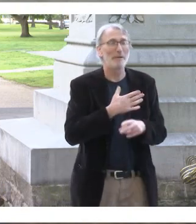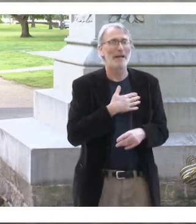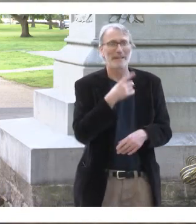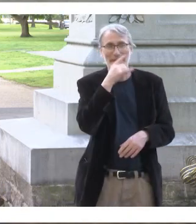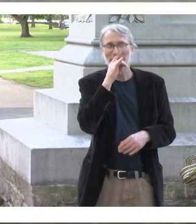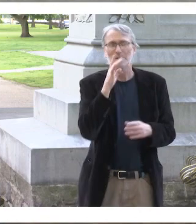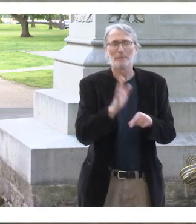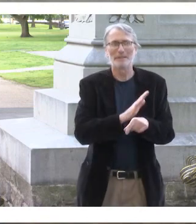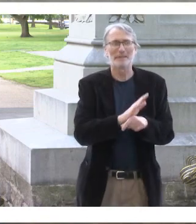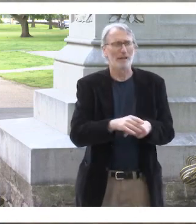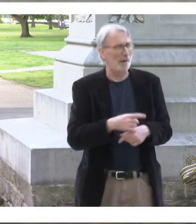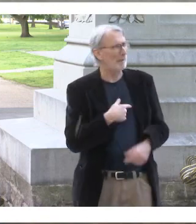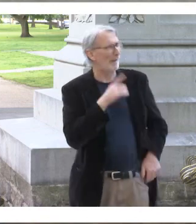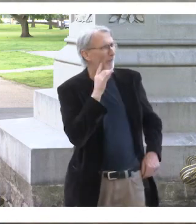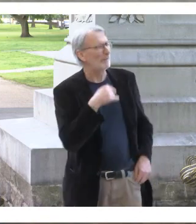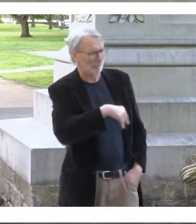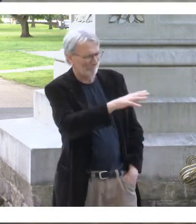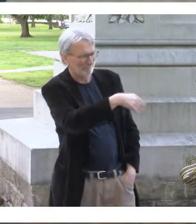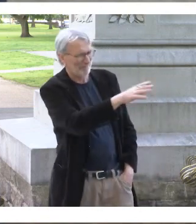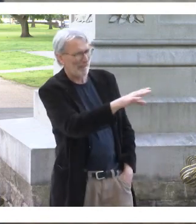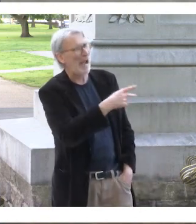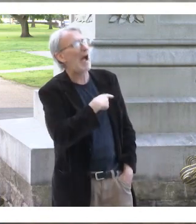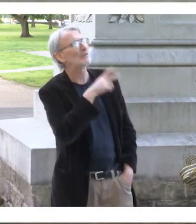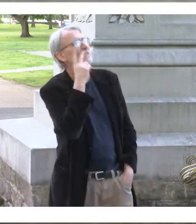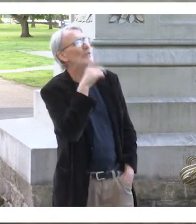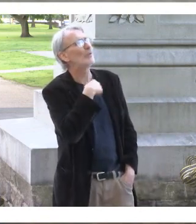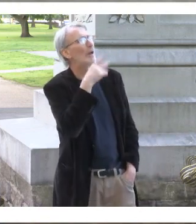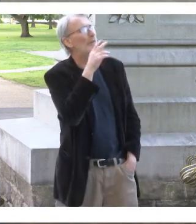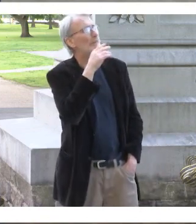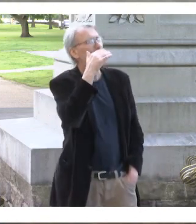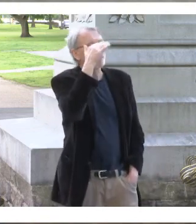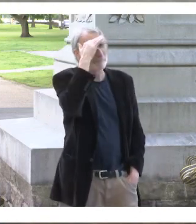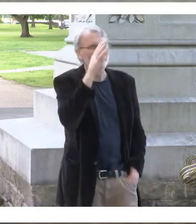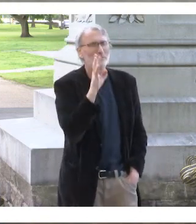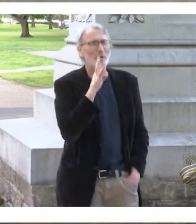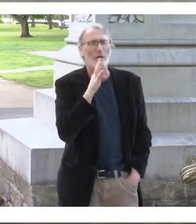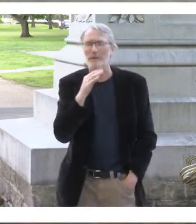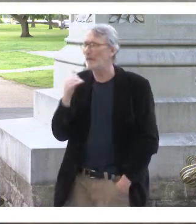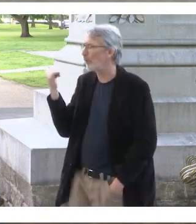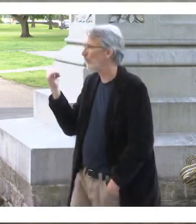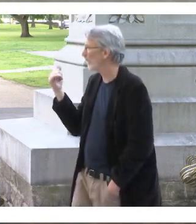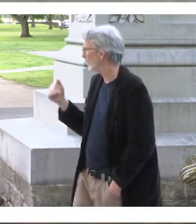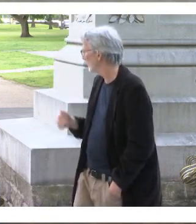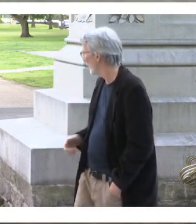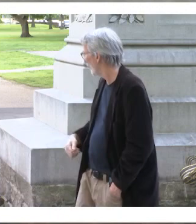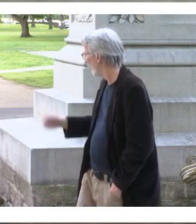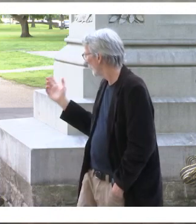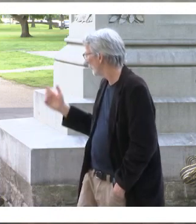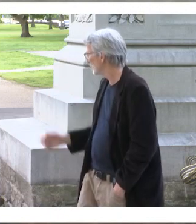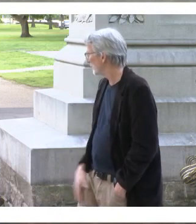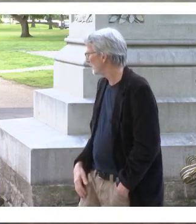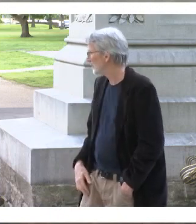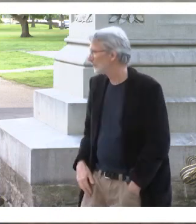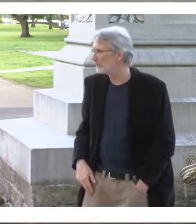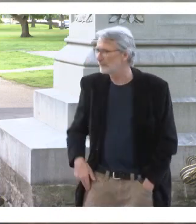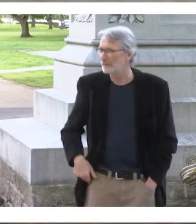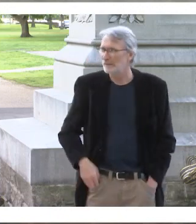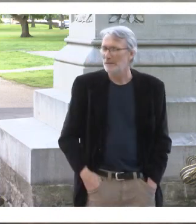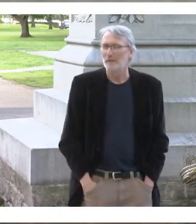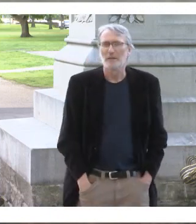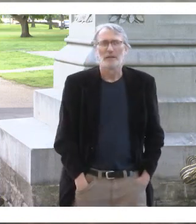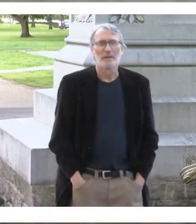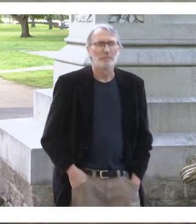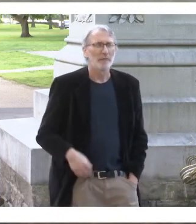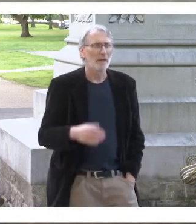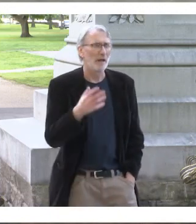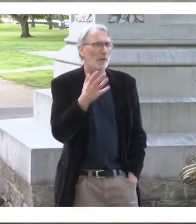busy. I was like, why don't you go somewhere where I can see you when I'm speaking? And so they're over there throwing the Frisbee. I want to go